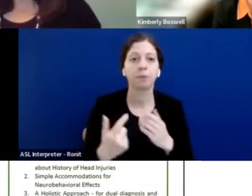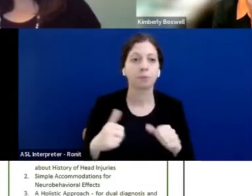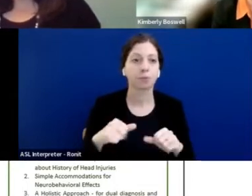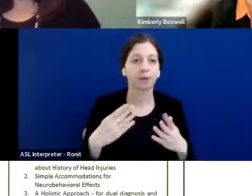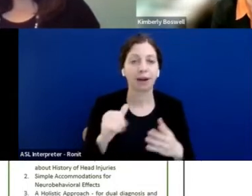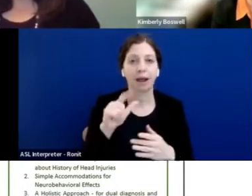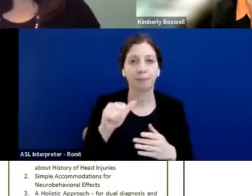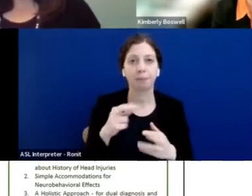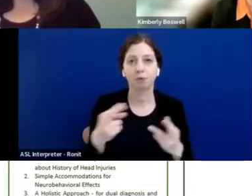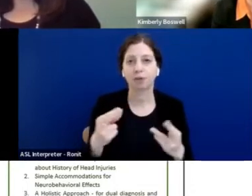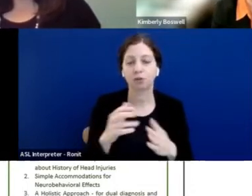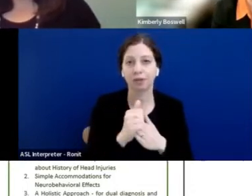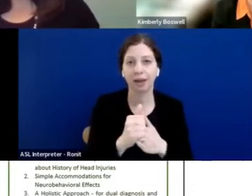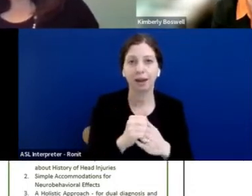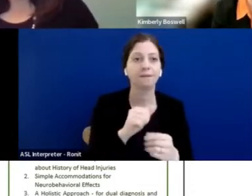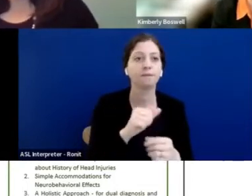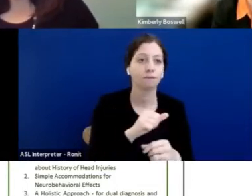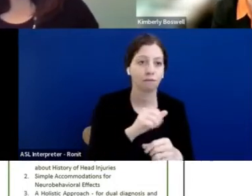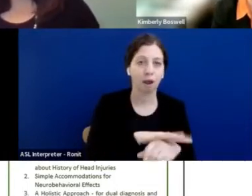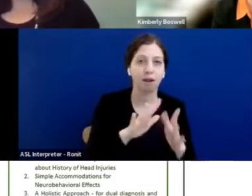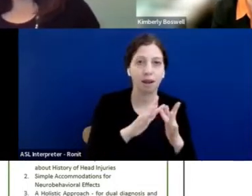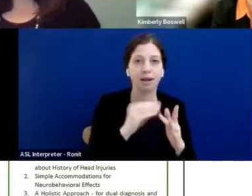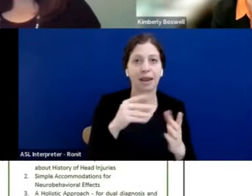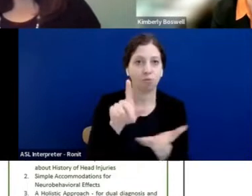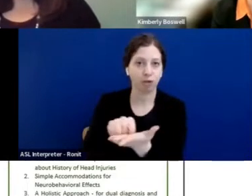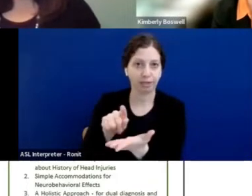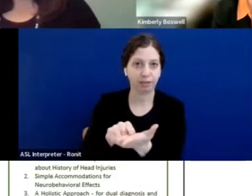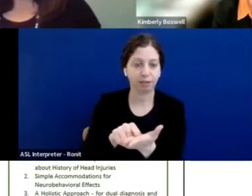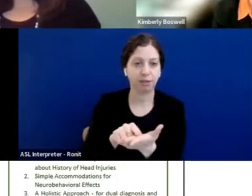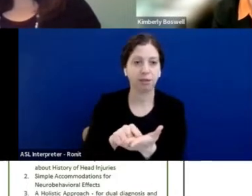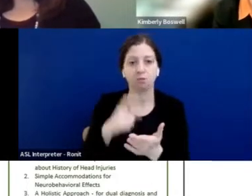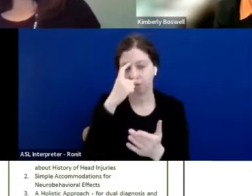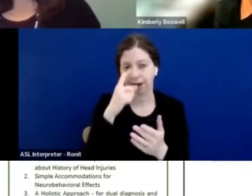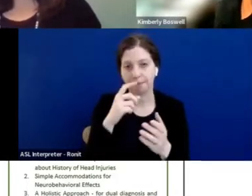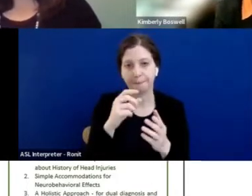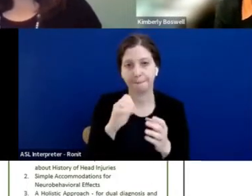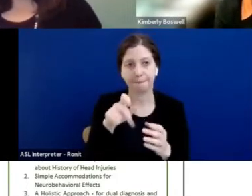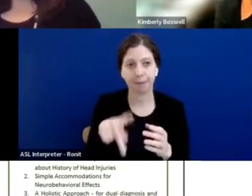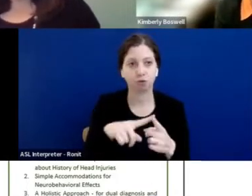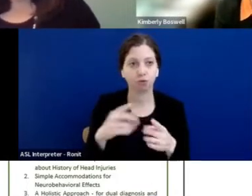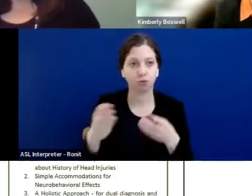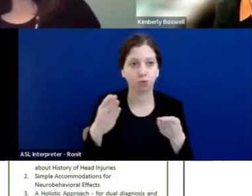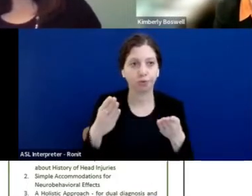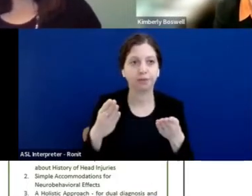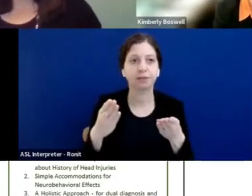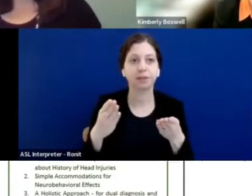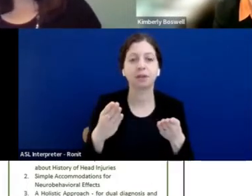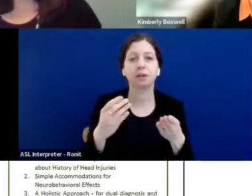that is virtual and in print, but we call it the Alabama's Brain Map to Services. So now Department of Mental